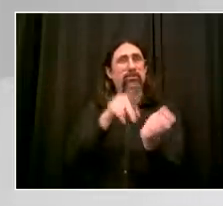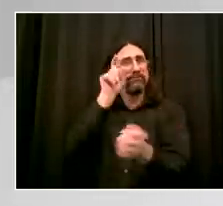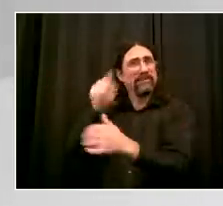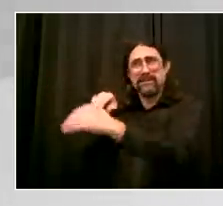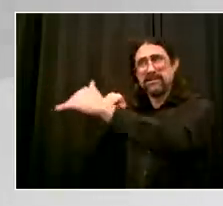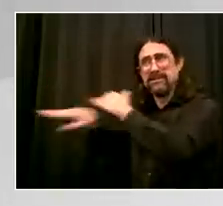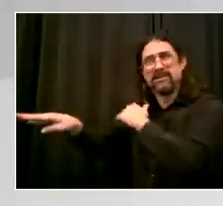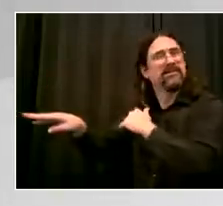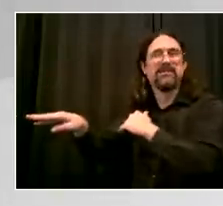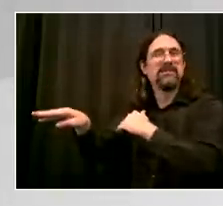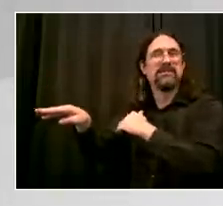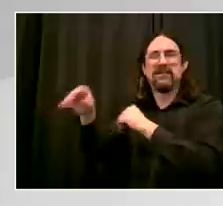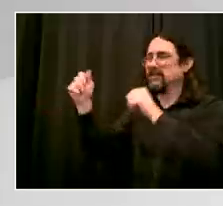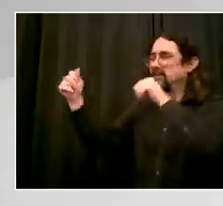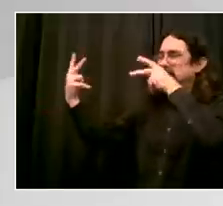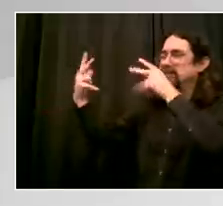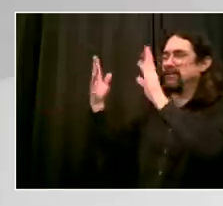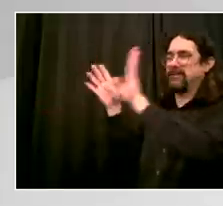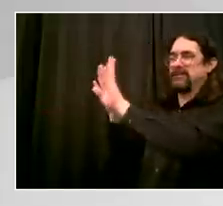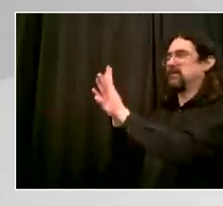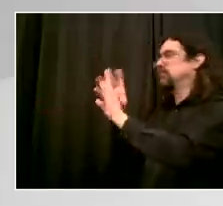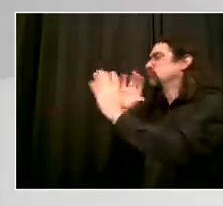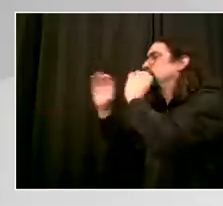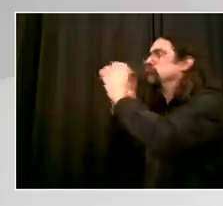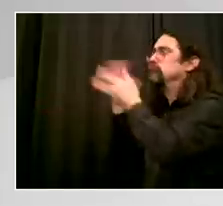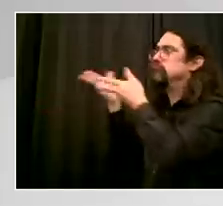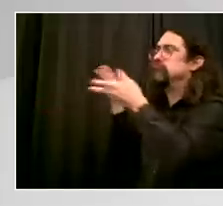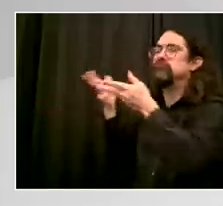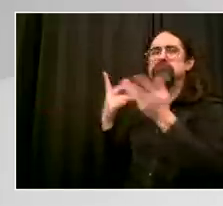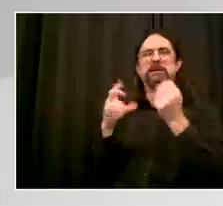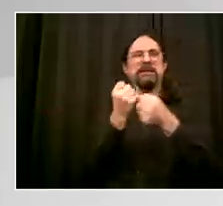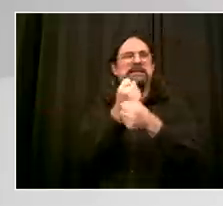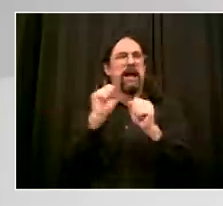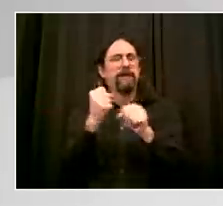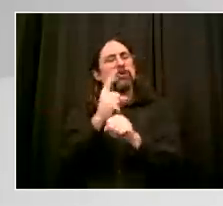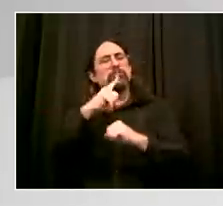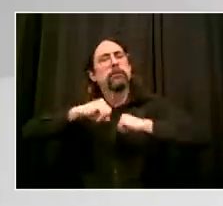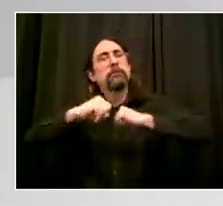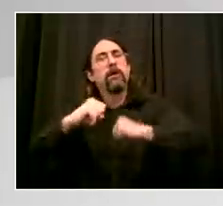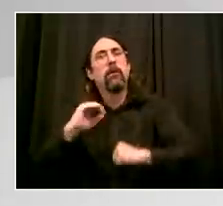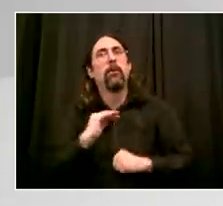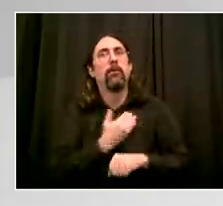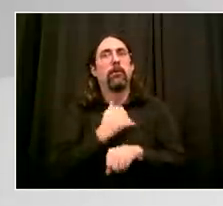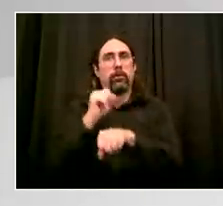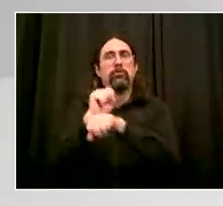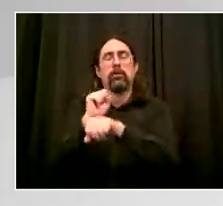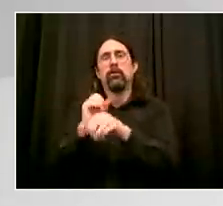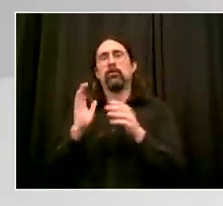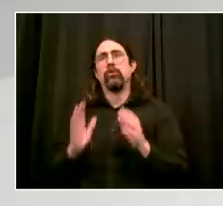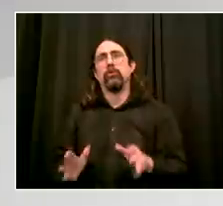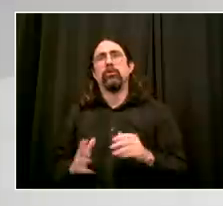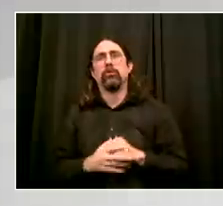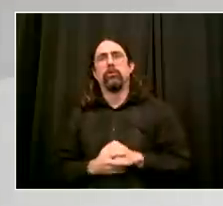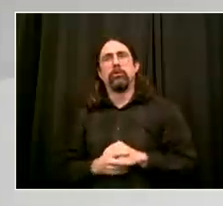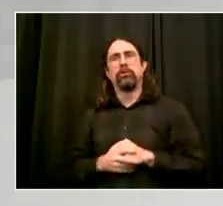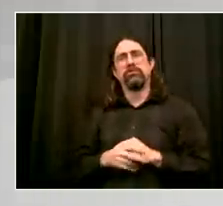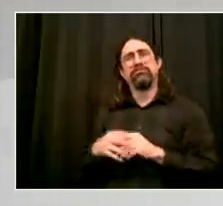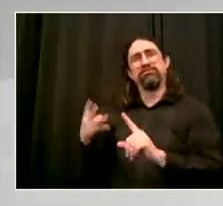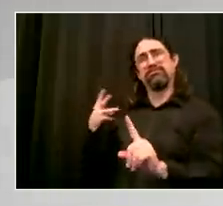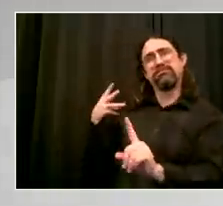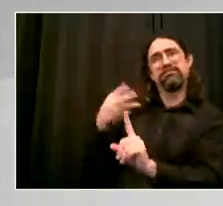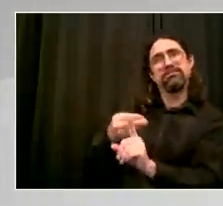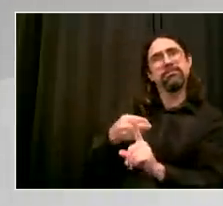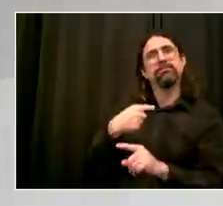providing people who are short of breath steroids makes a huge difference and shortens